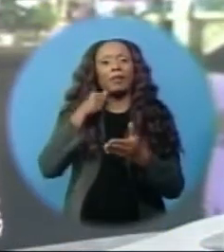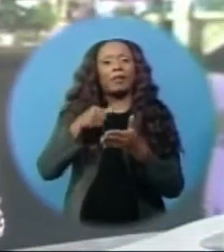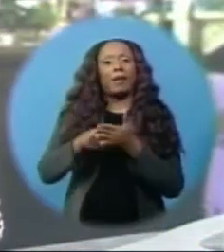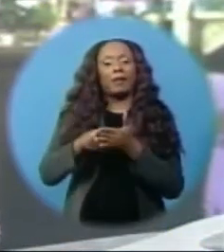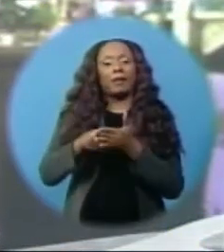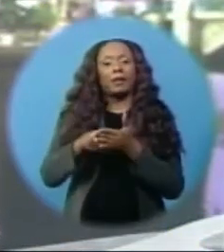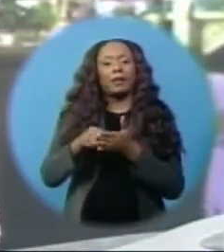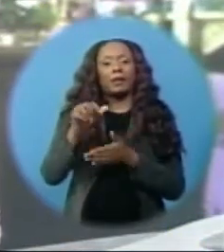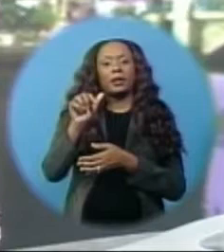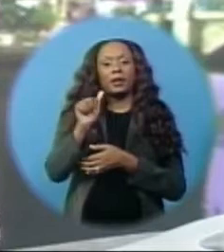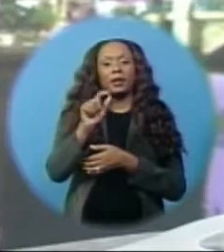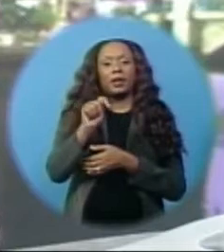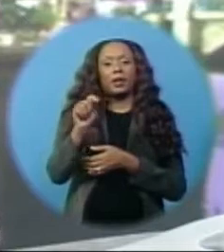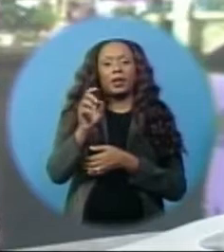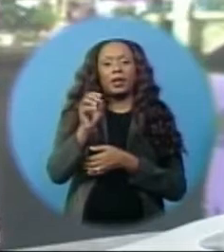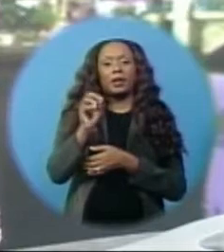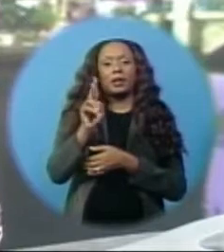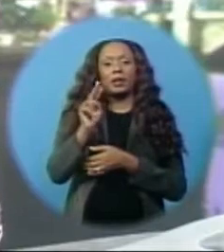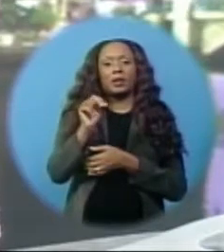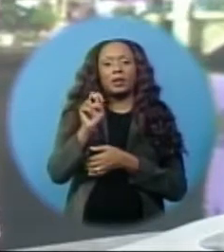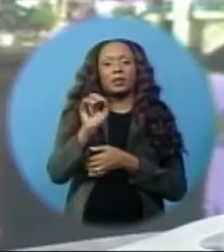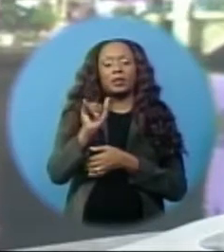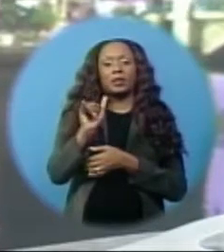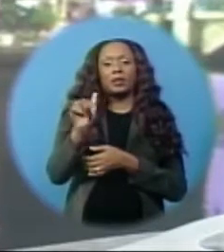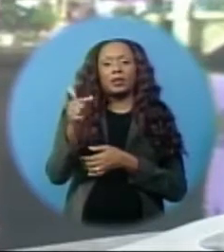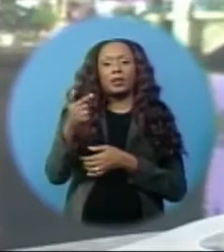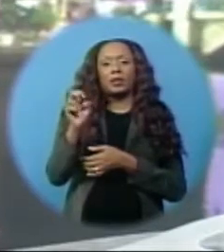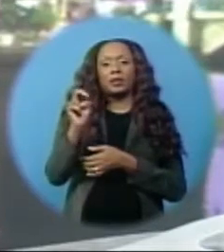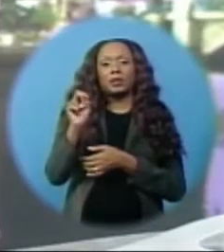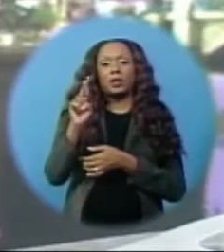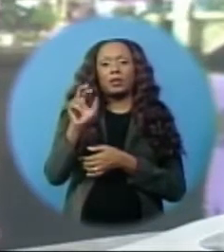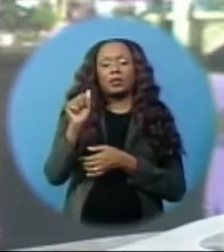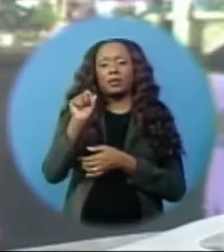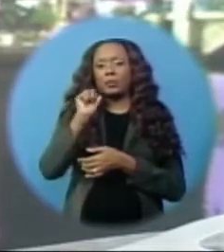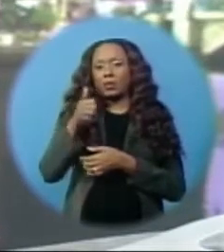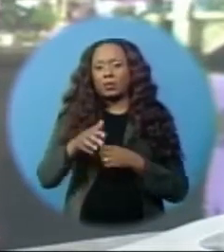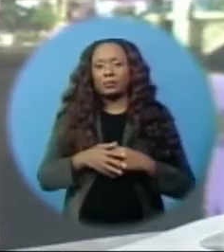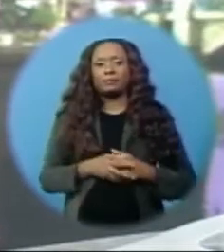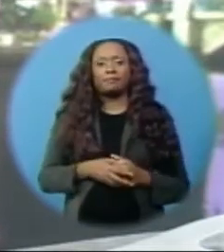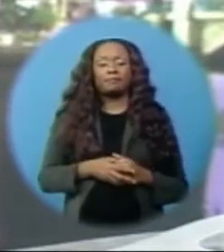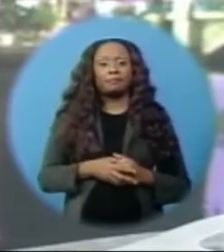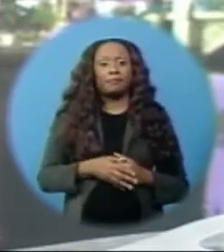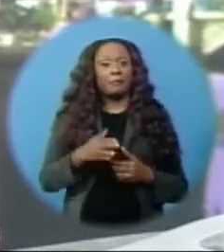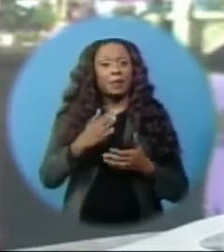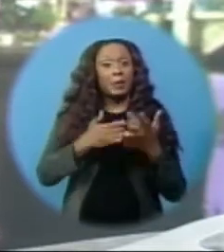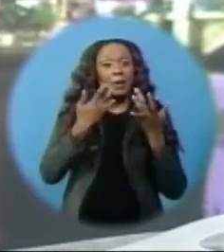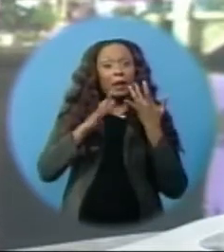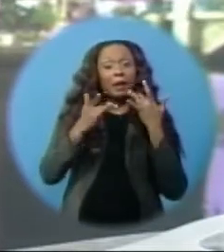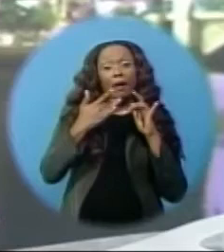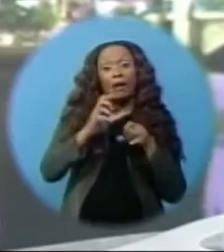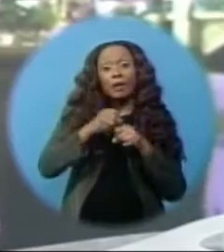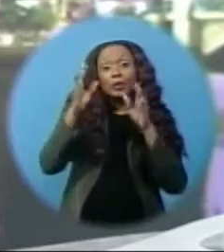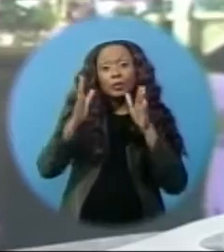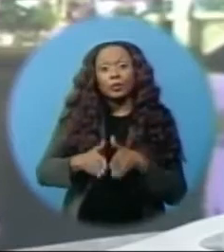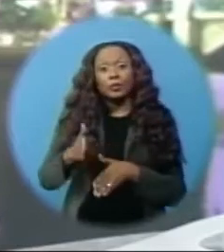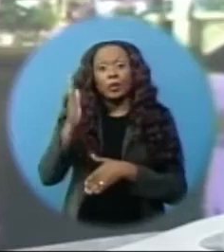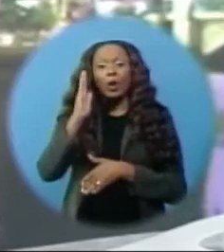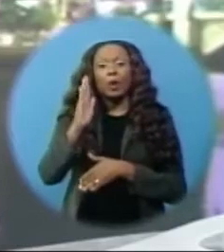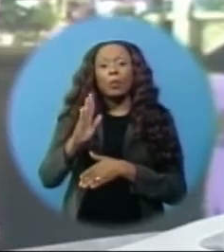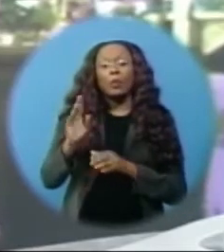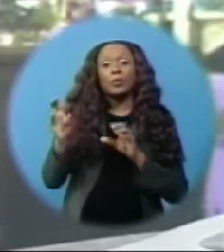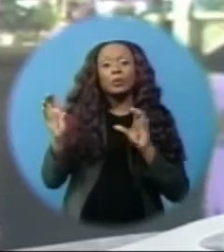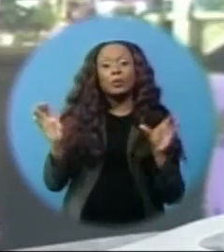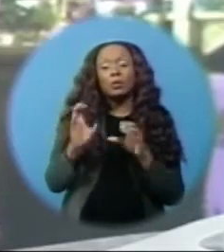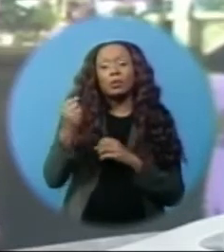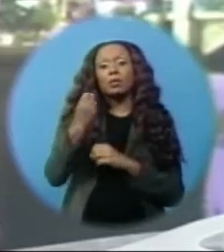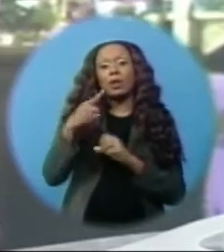be delivered tomorrow. Some lucky students taking the 2018 Barbados Secondary Schools entrance examination